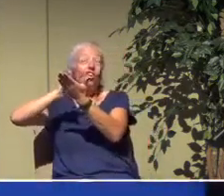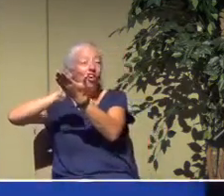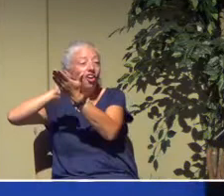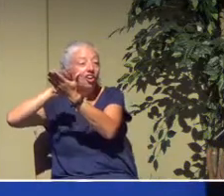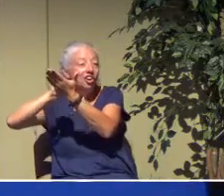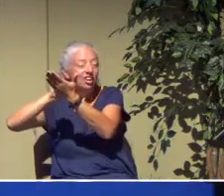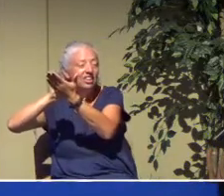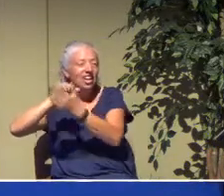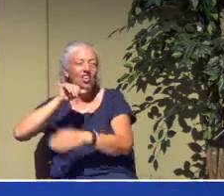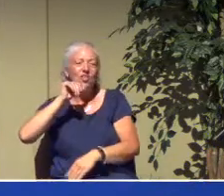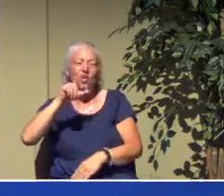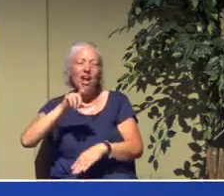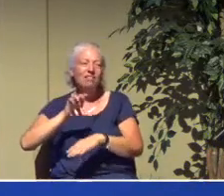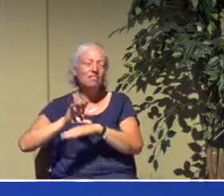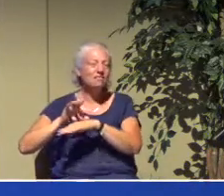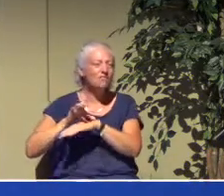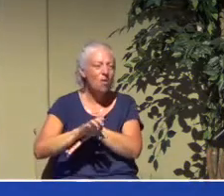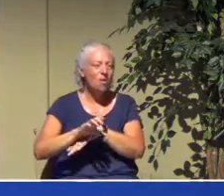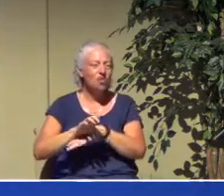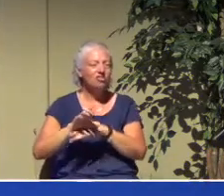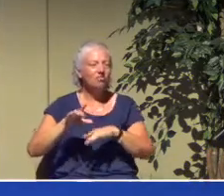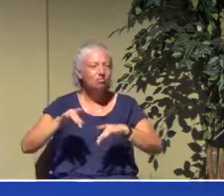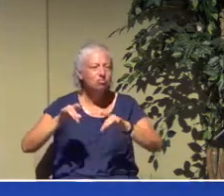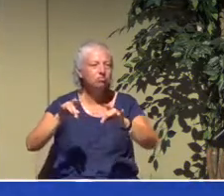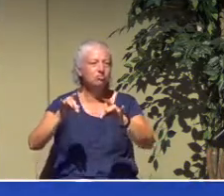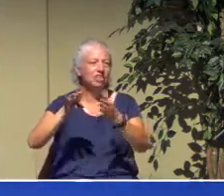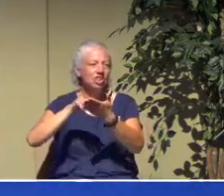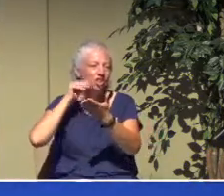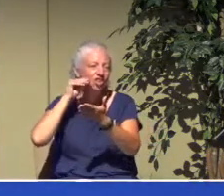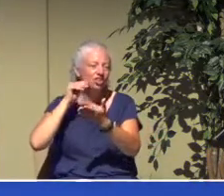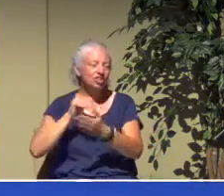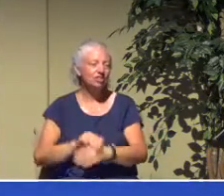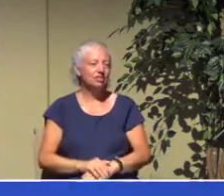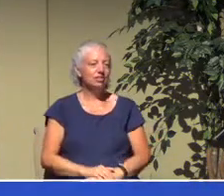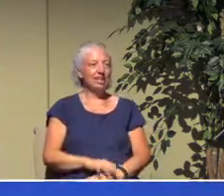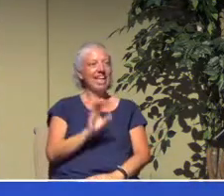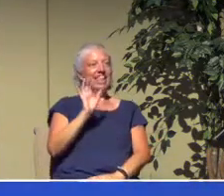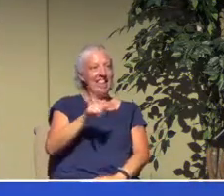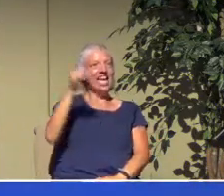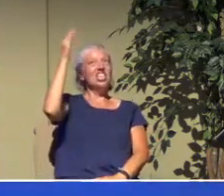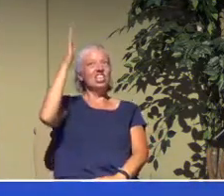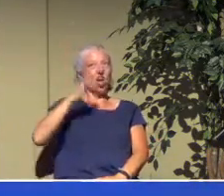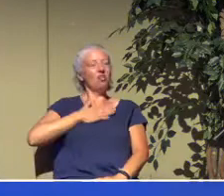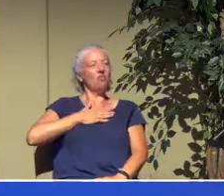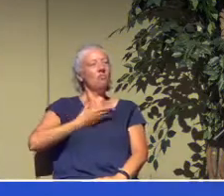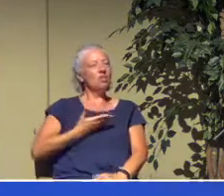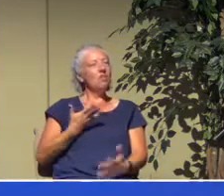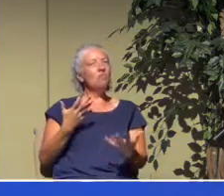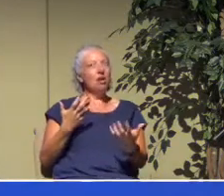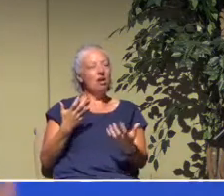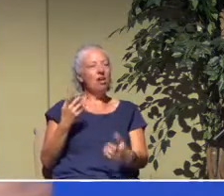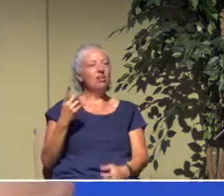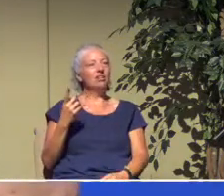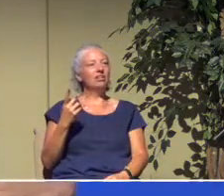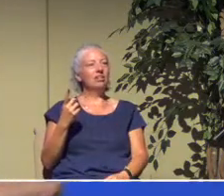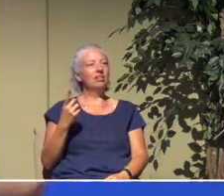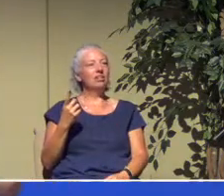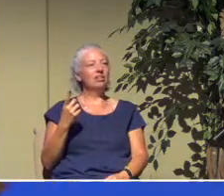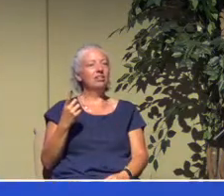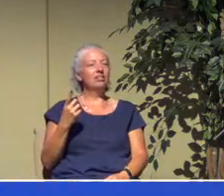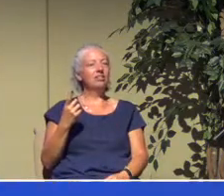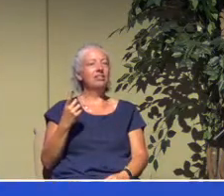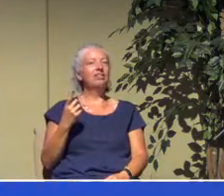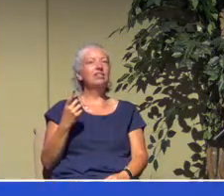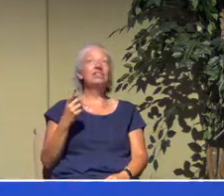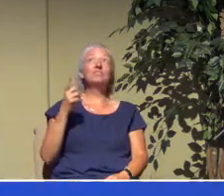unforced rhythms of life. You see, that's what the will of God was supposed to be and is supposed to be. The will of God,